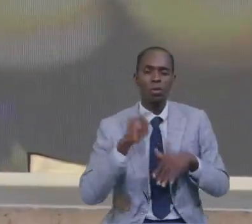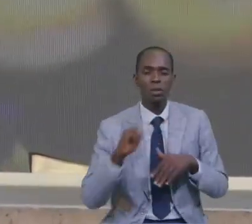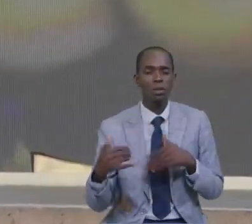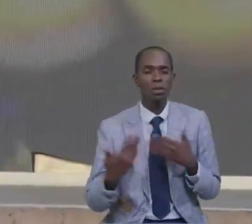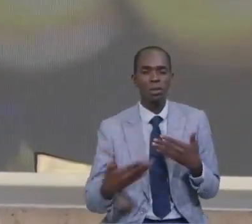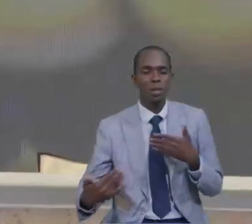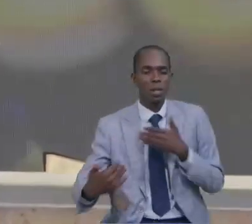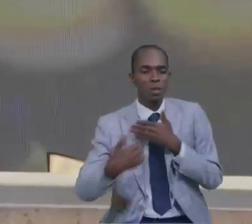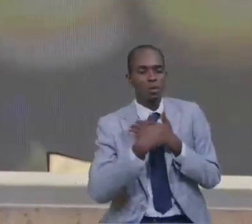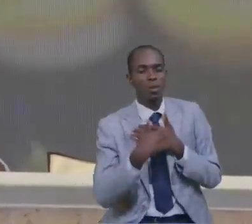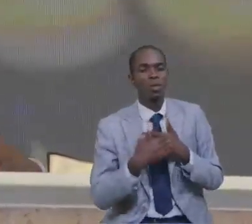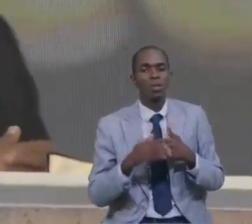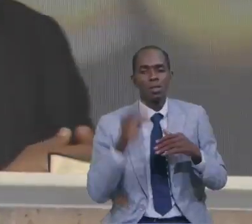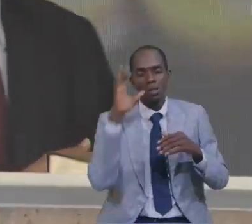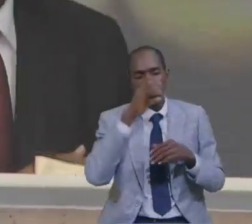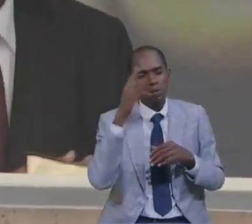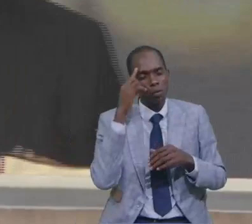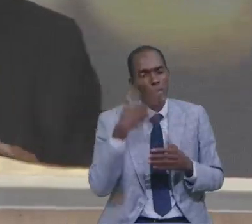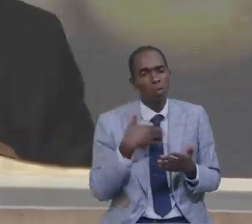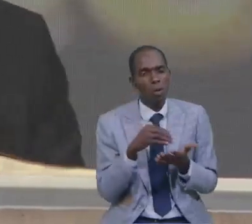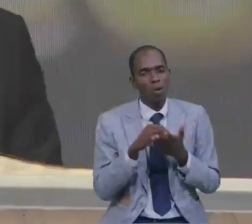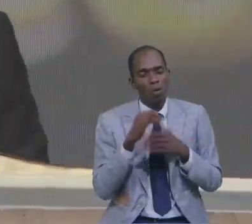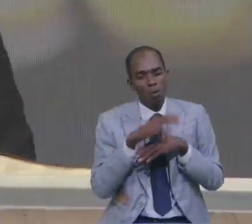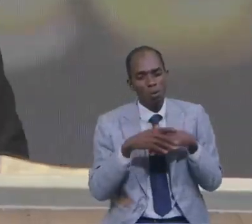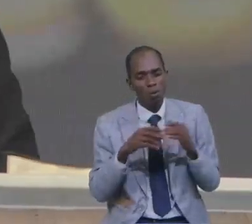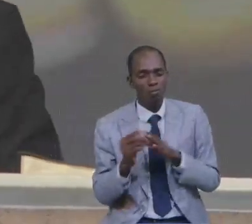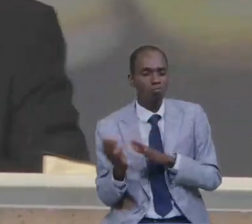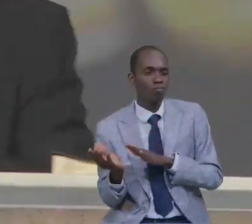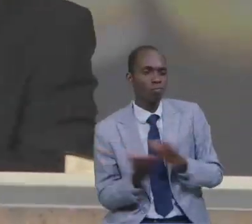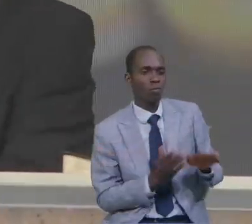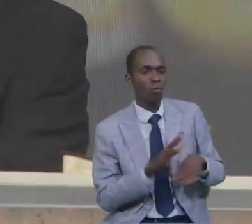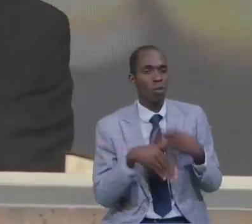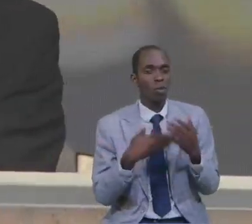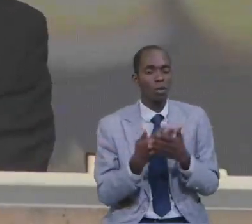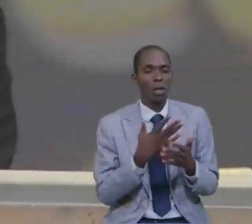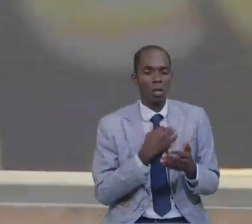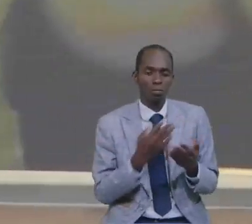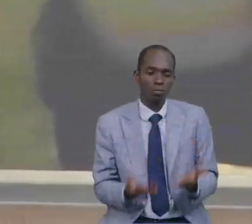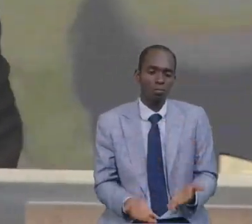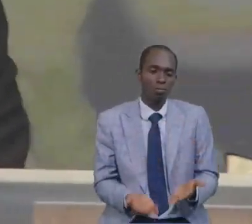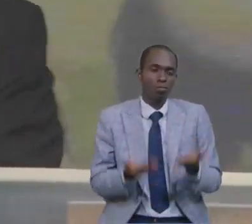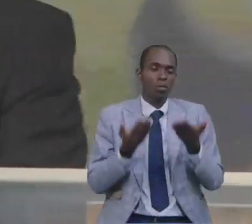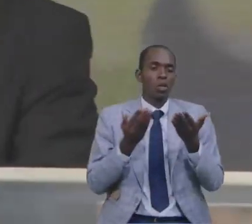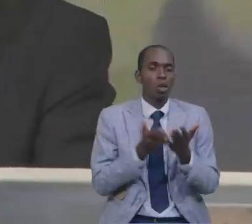above convenience. And then our